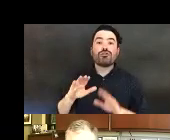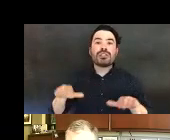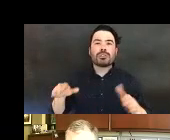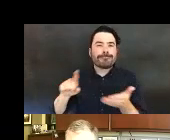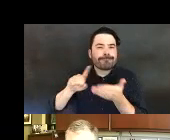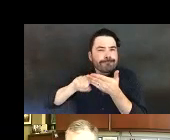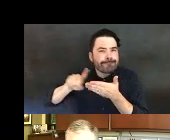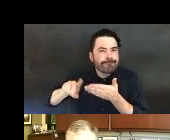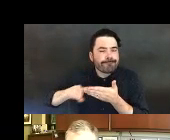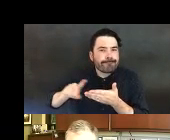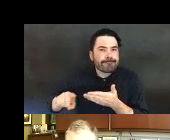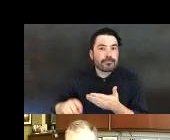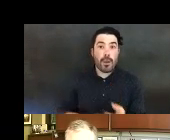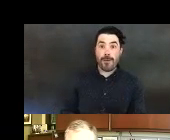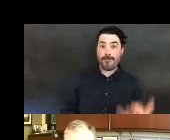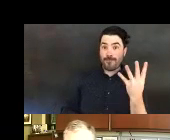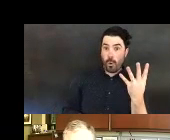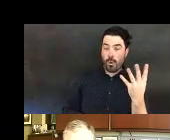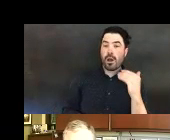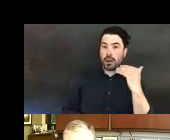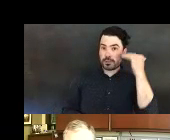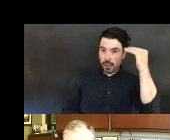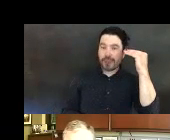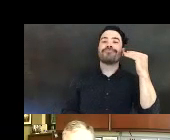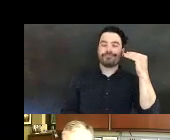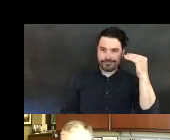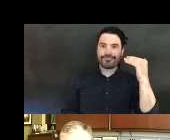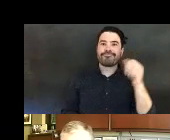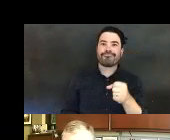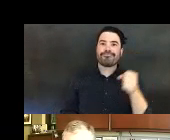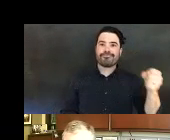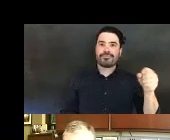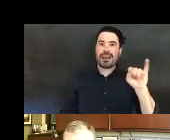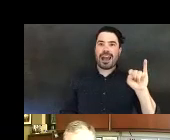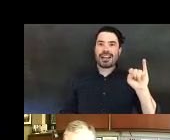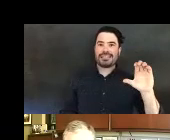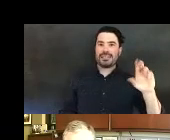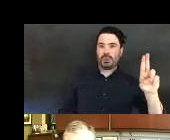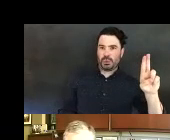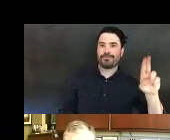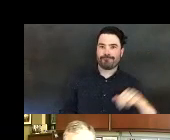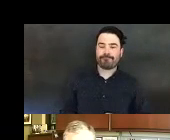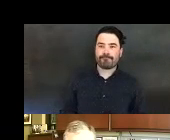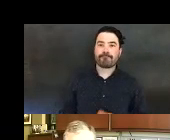those patients, 4 of the adult patients, are in the intensive care unit. If we go to the next slide.